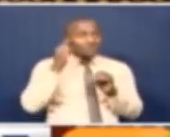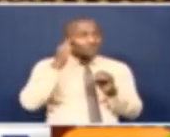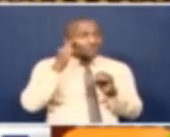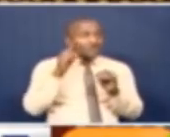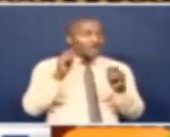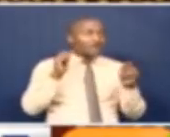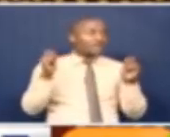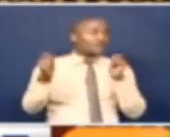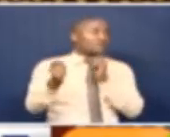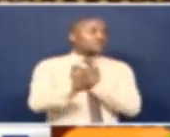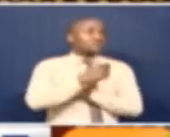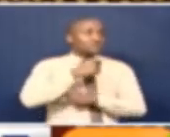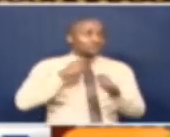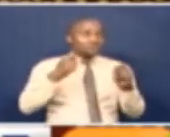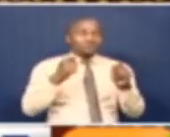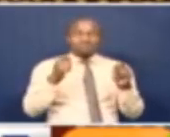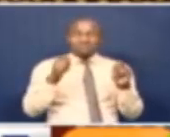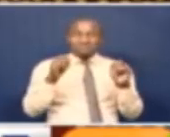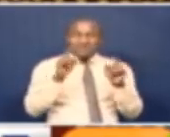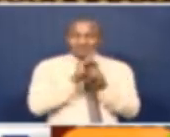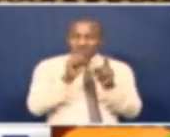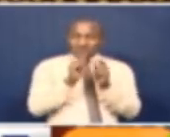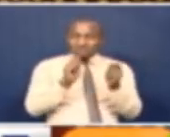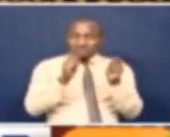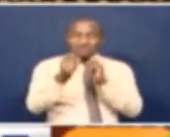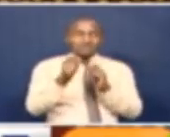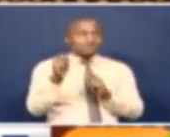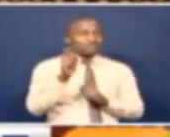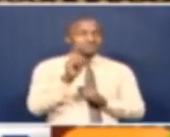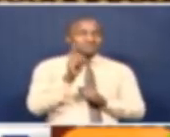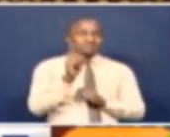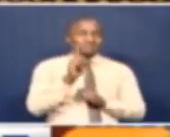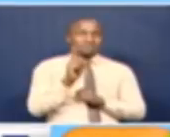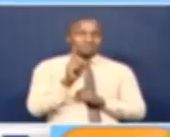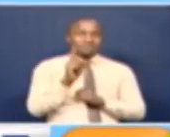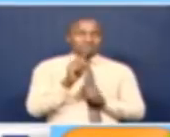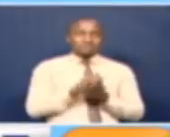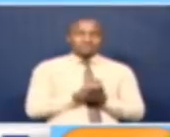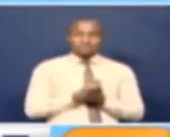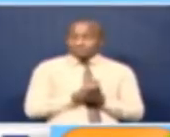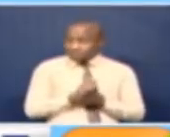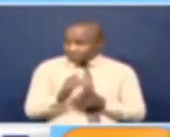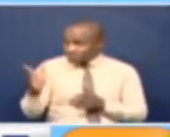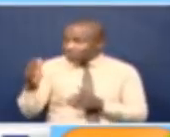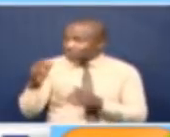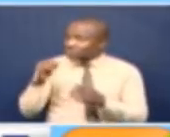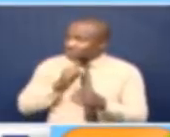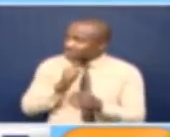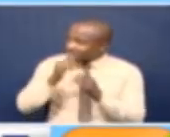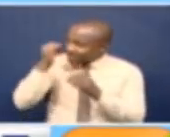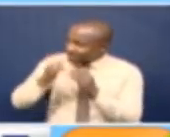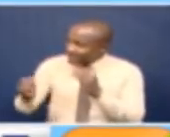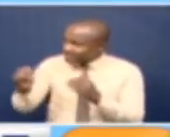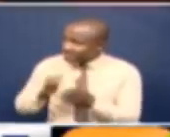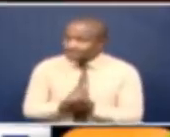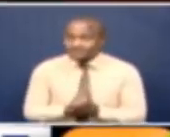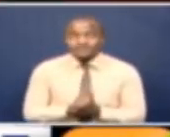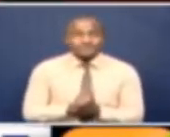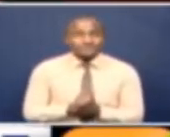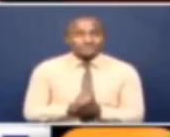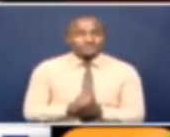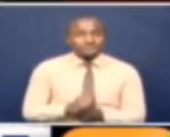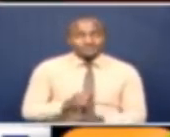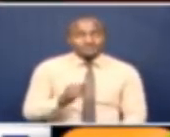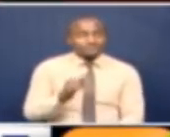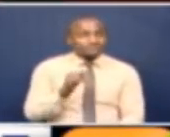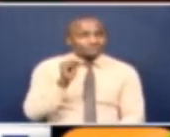evolution, and things will shift quite fundamentally moving forward. Yeah. Senator, you get the last word. I think we've got a beautiful country,